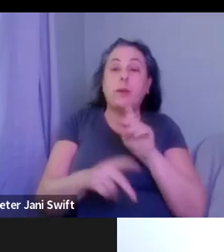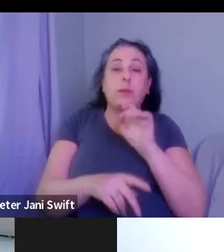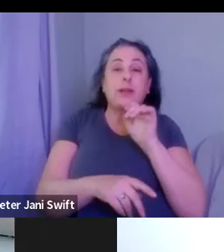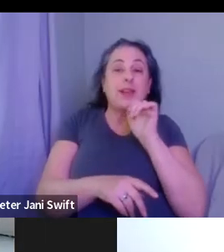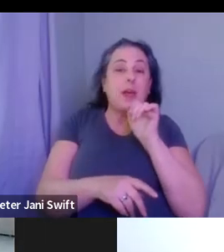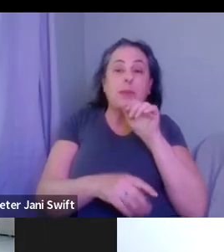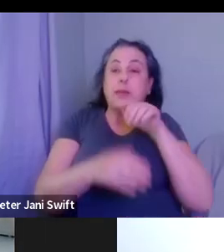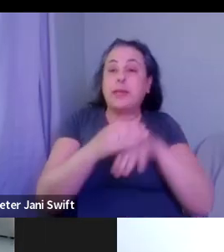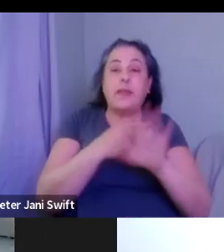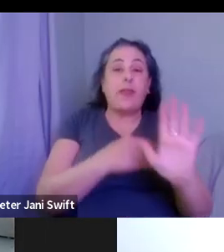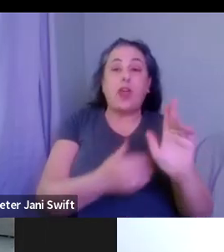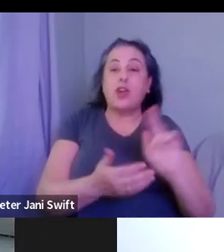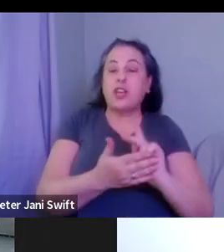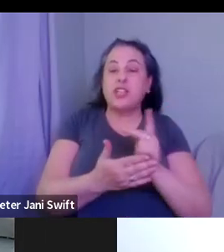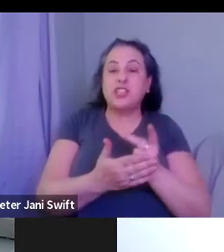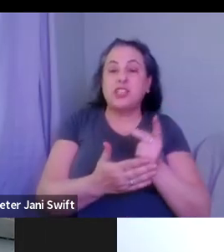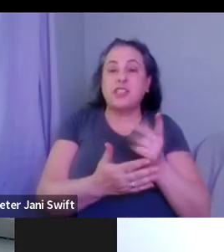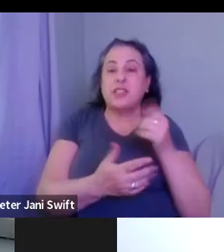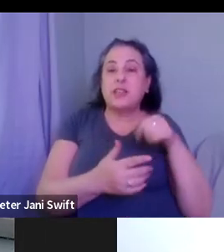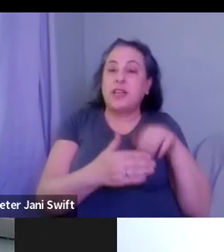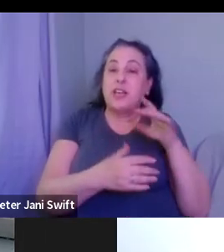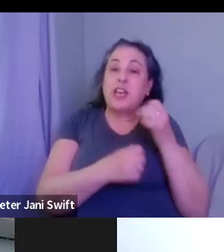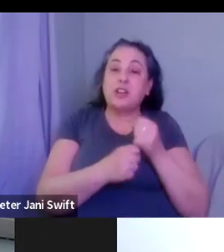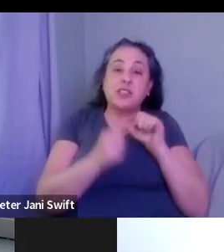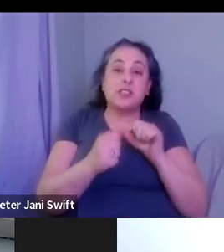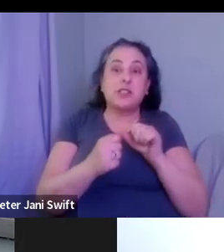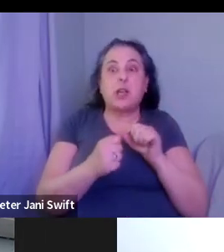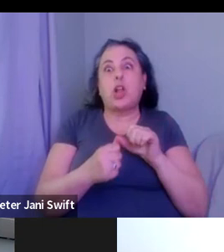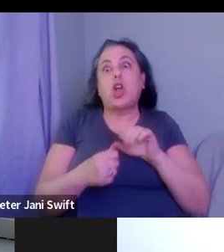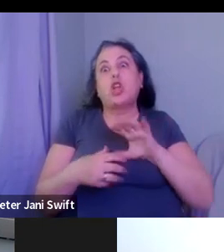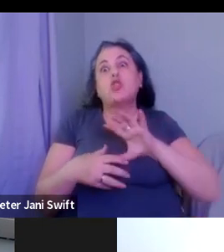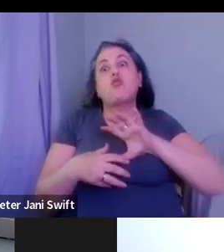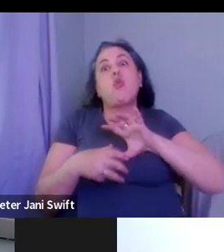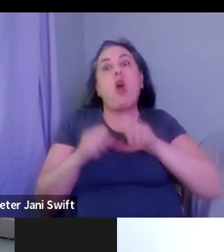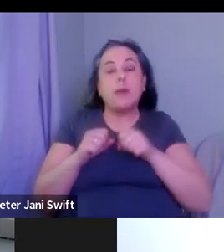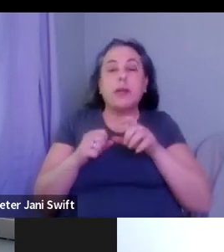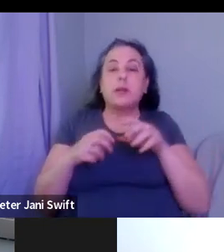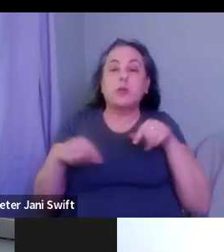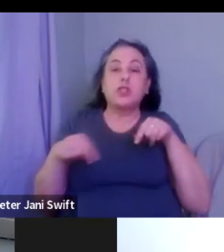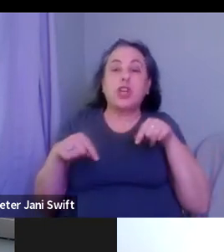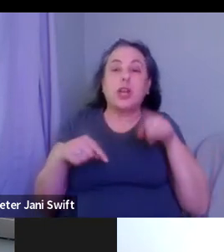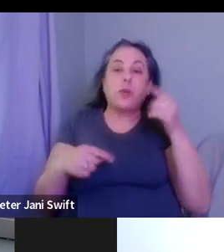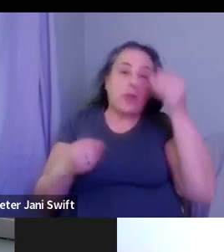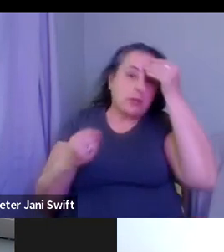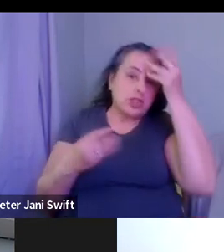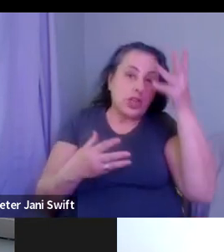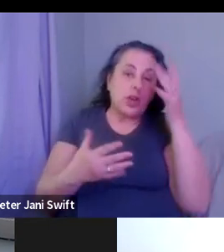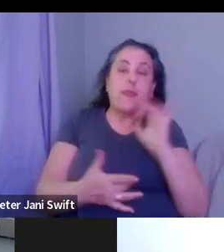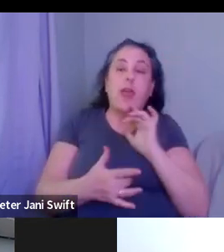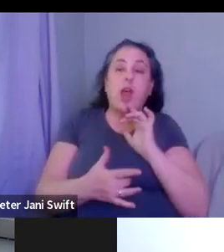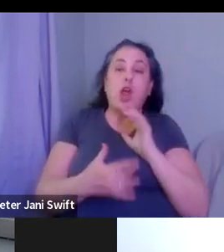been within their kitchen in years were still traumatized, were shaking as they were sharing their